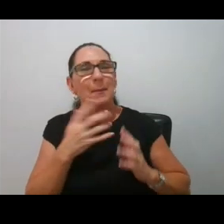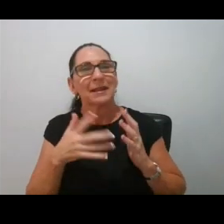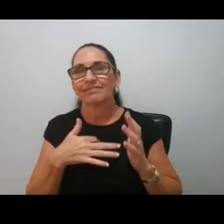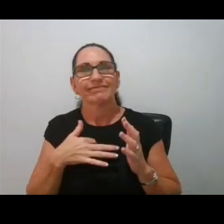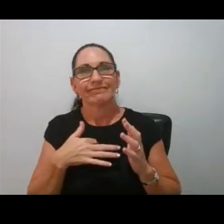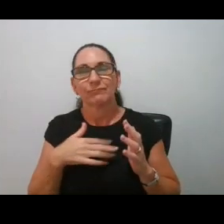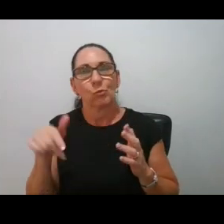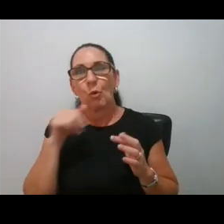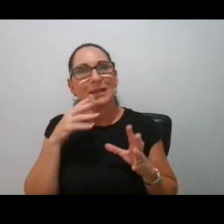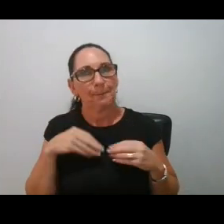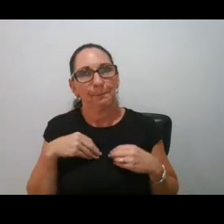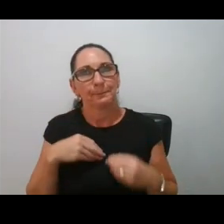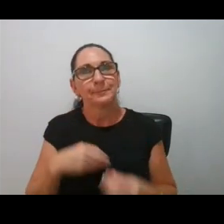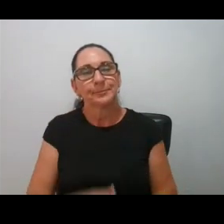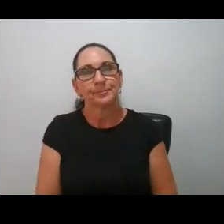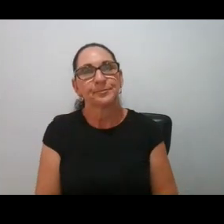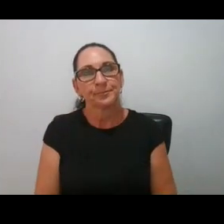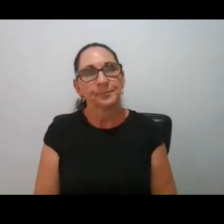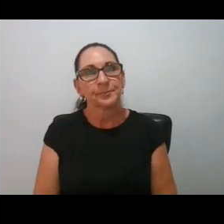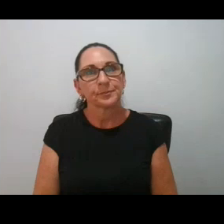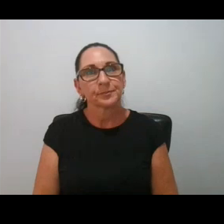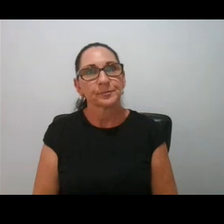Thank you, Andrew. Thanks, Catherine.